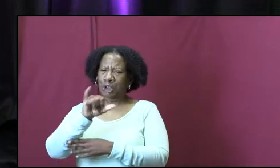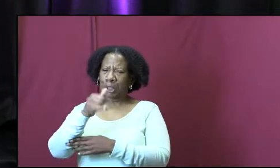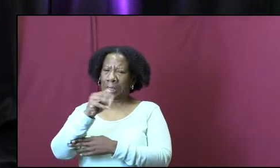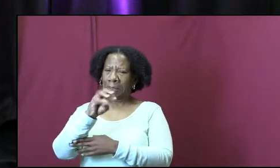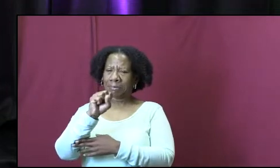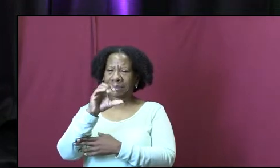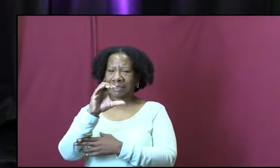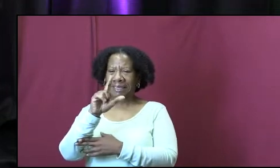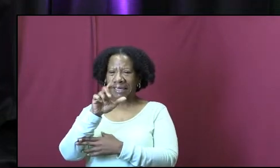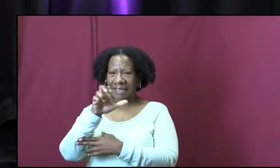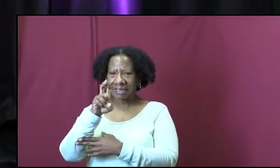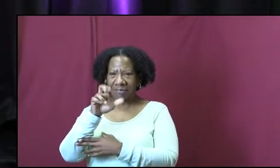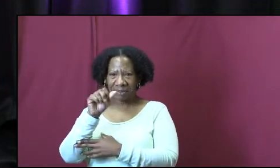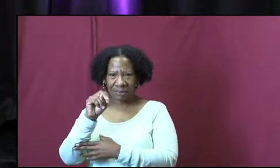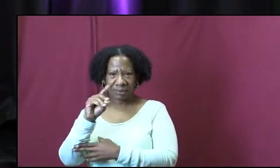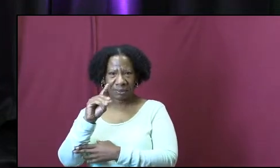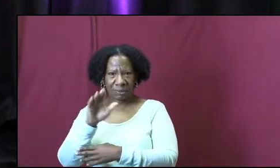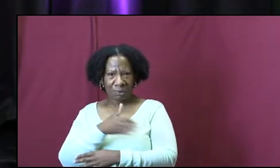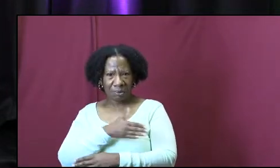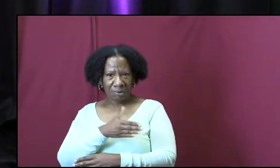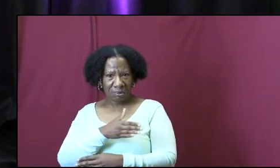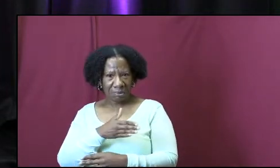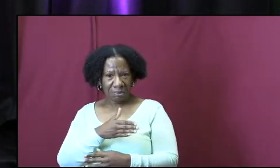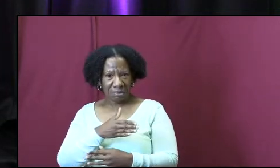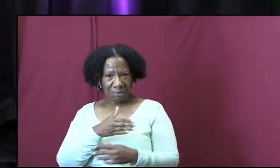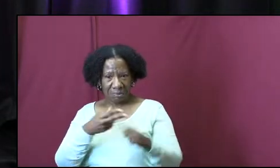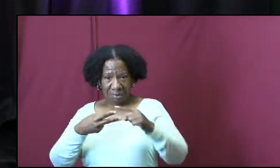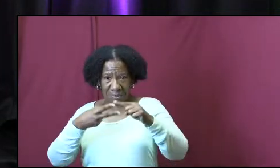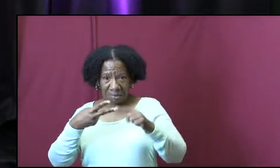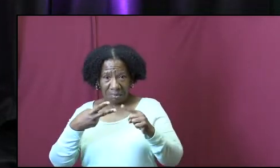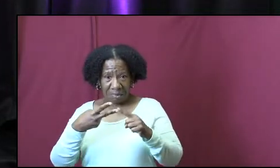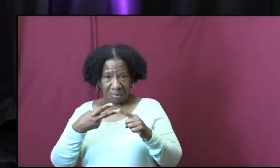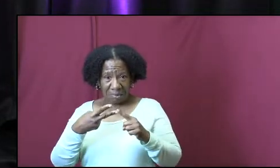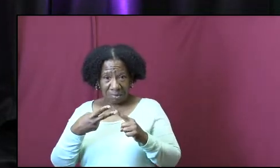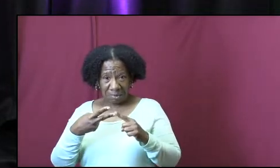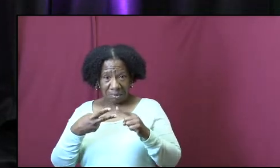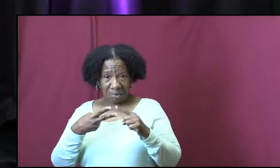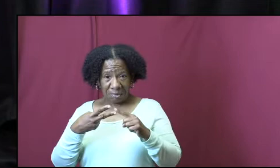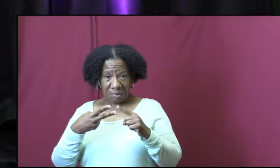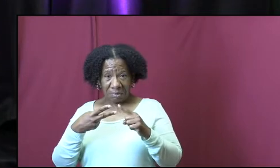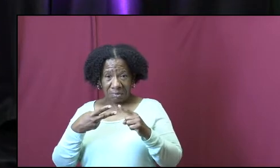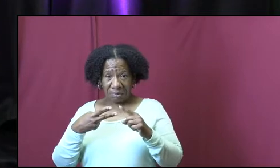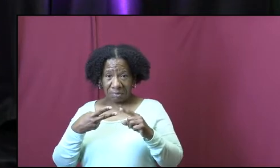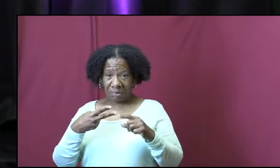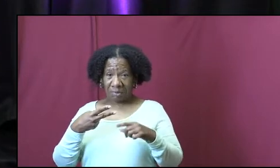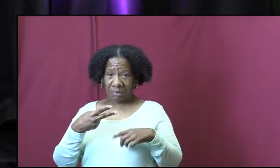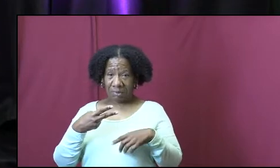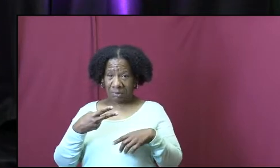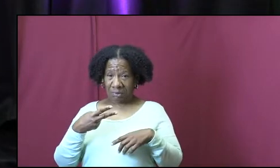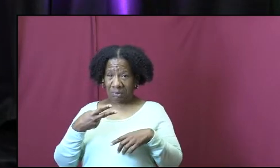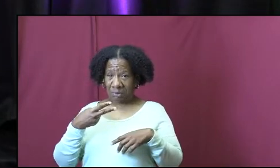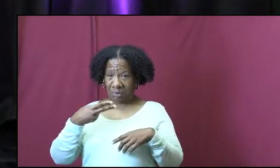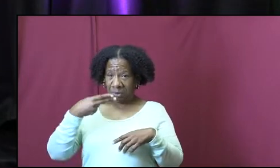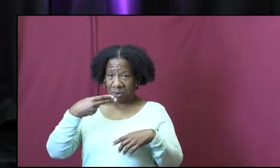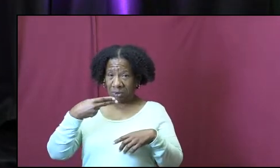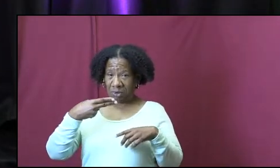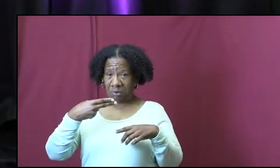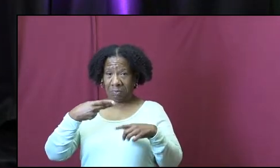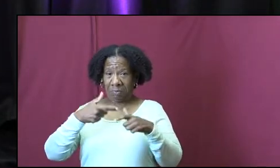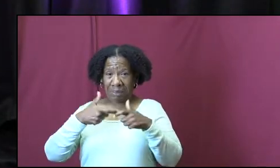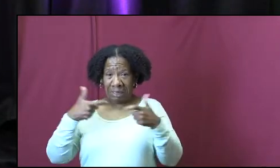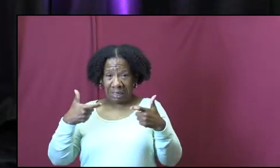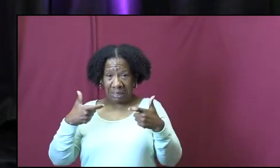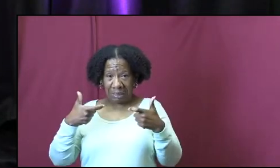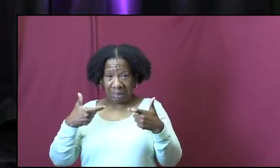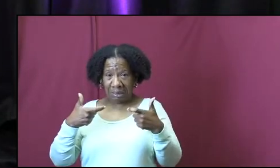were terrified of Sister Wilson. Sister Wilson, both of my fingers, well, that was one of her fingers. She had these huge fingers, but she could play that piano like nobody's